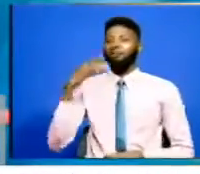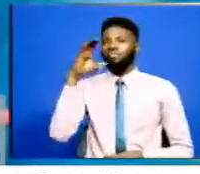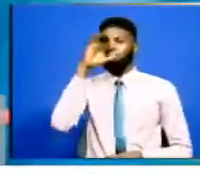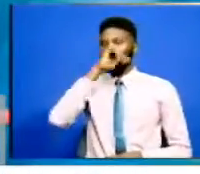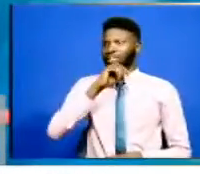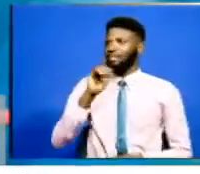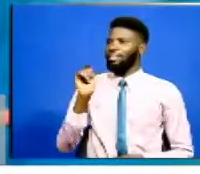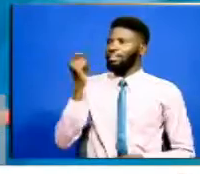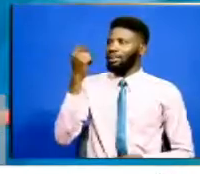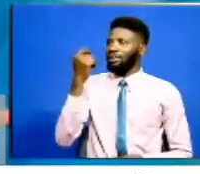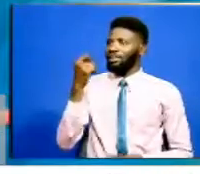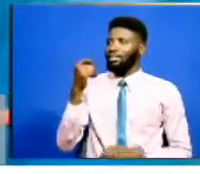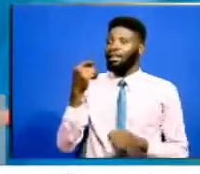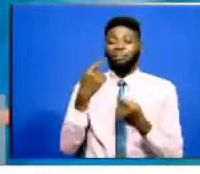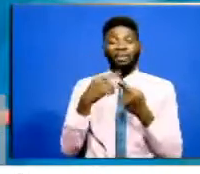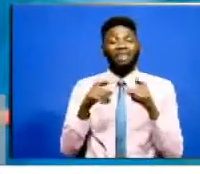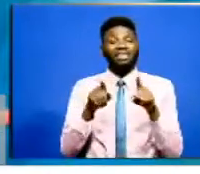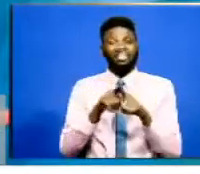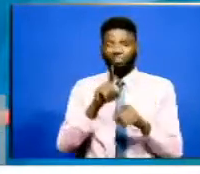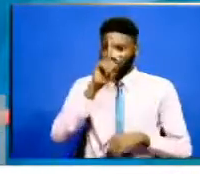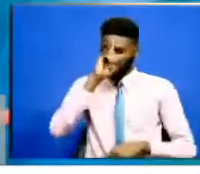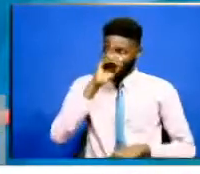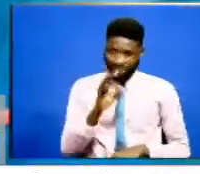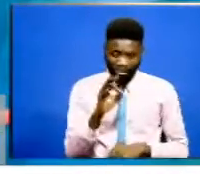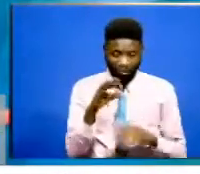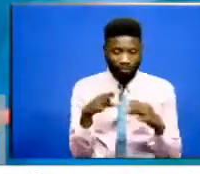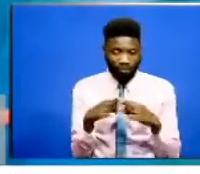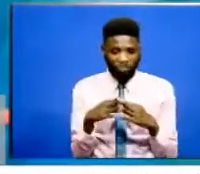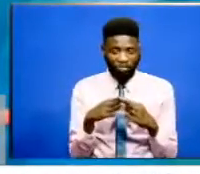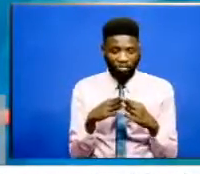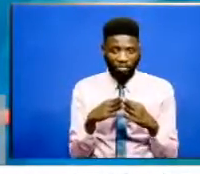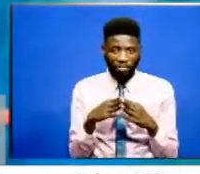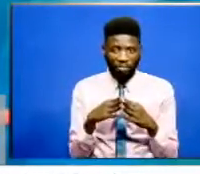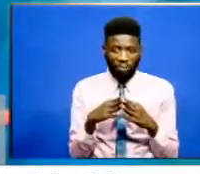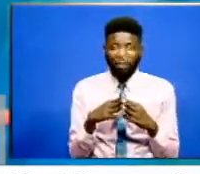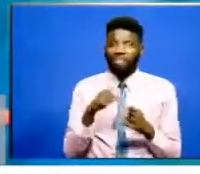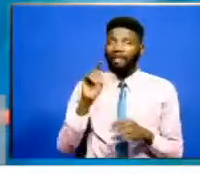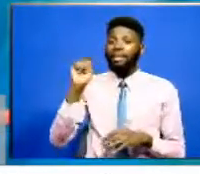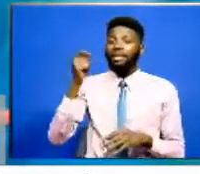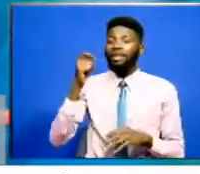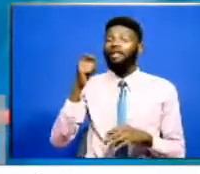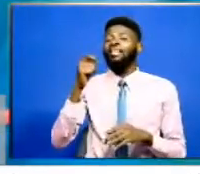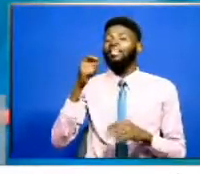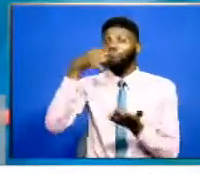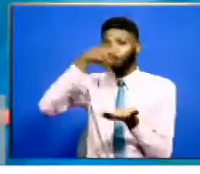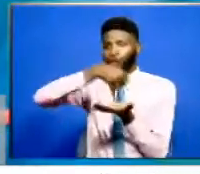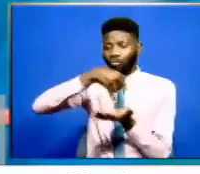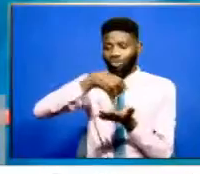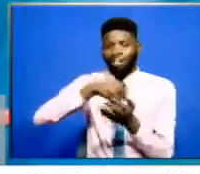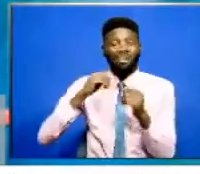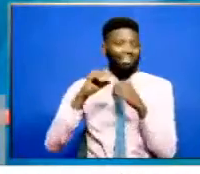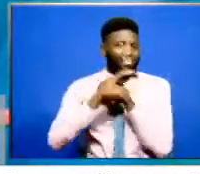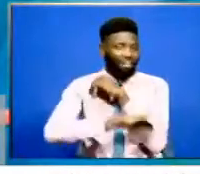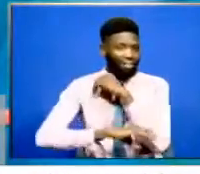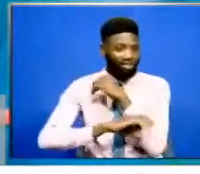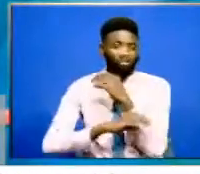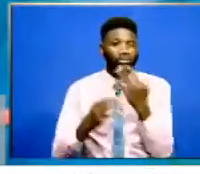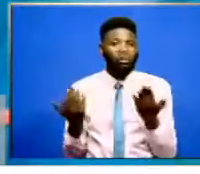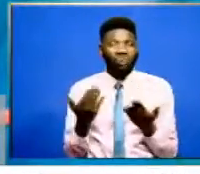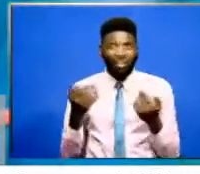know, on a serious note, Kenya is among the countries where you can see is